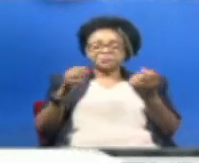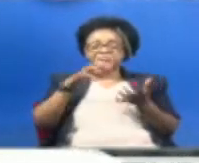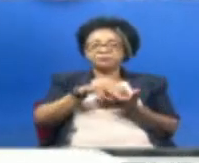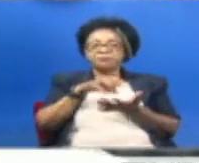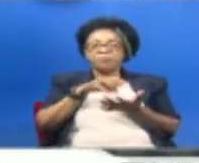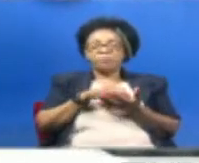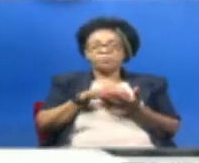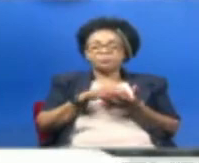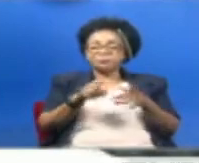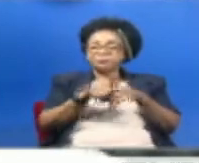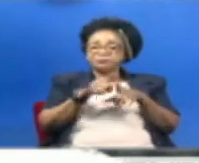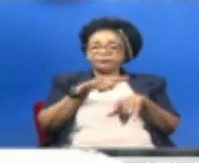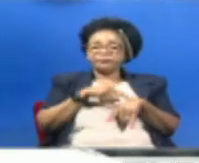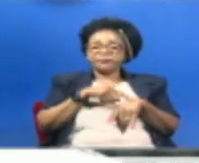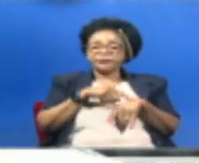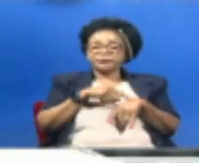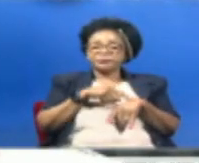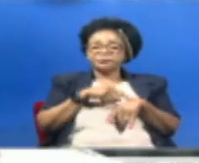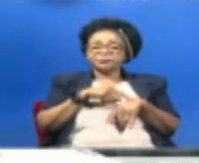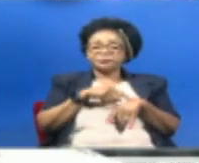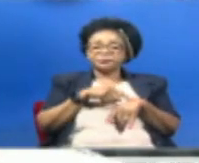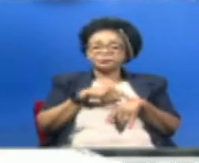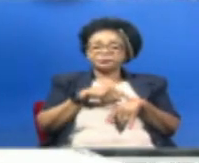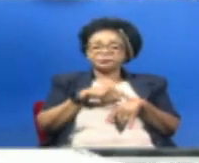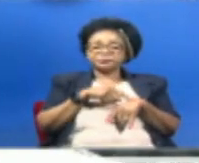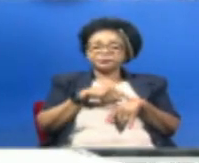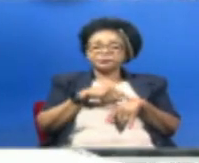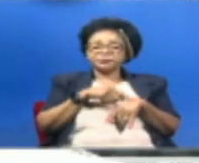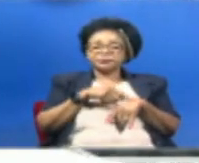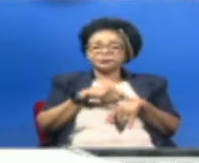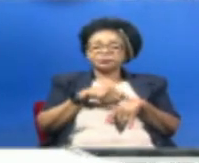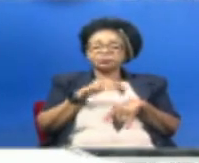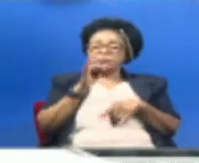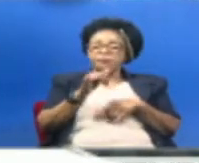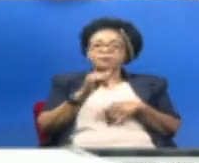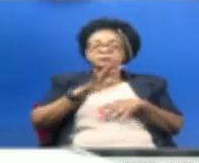At the same time, as it is raining now, to pass